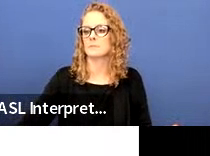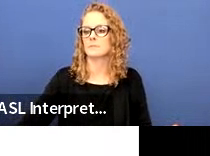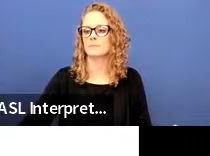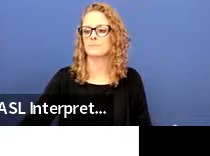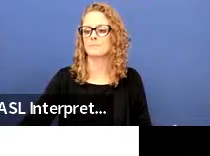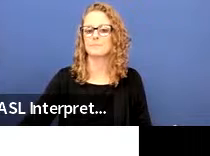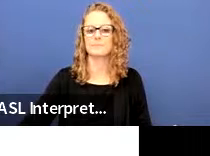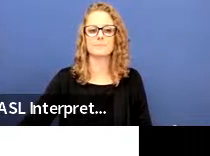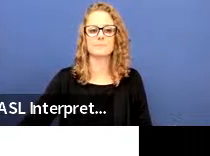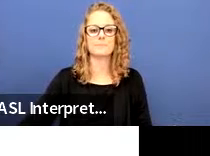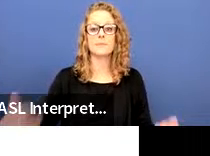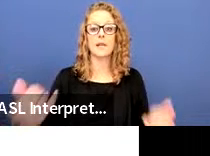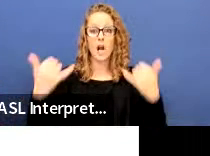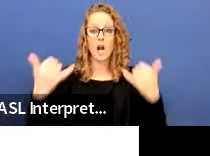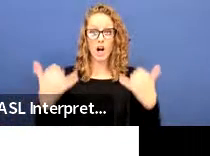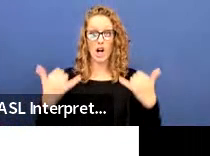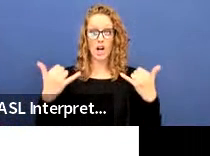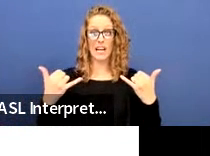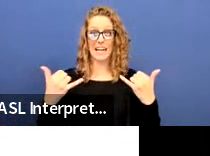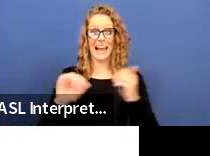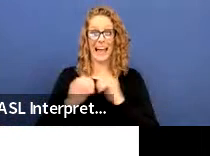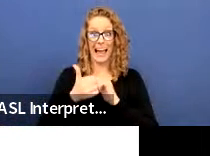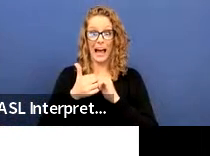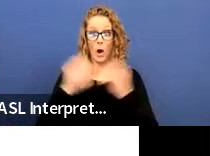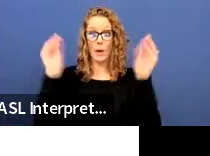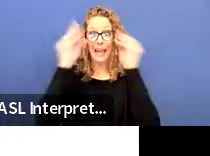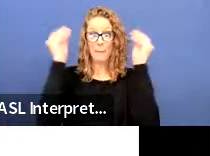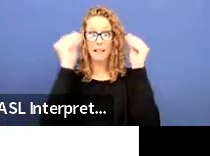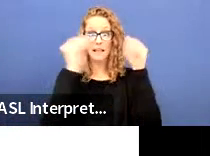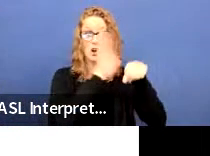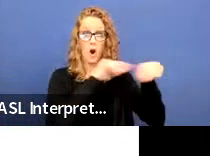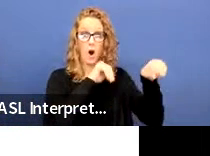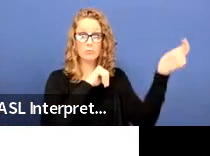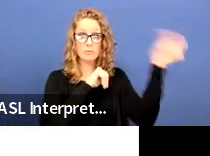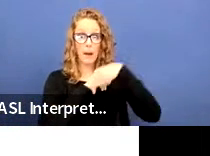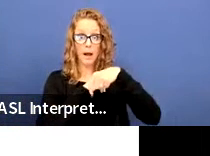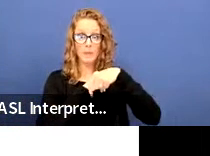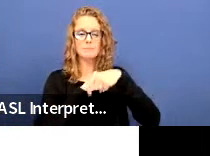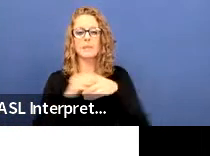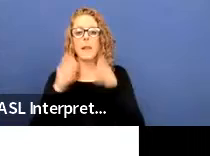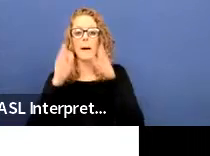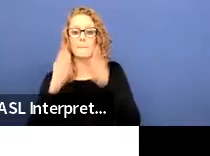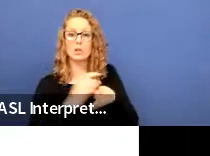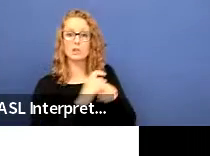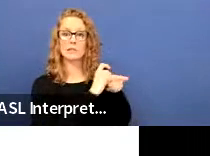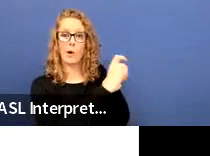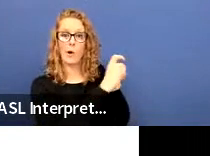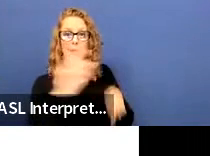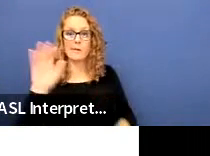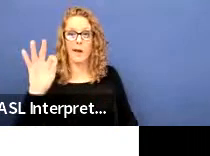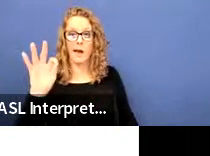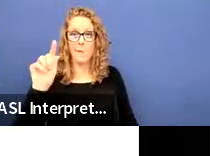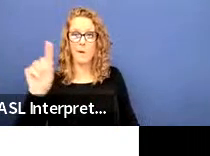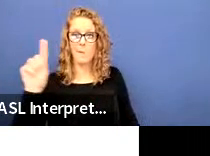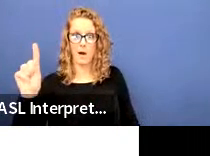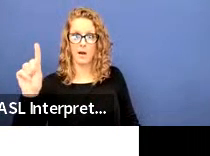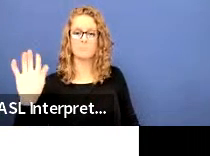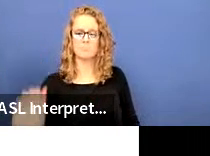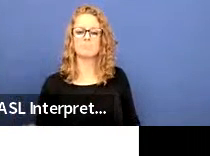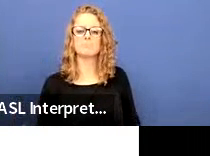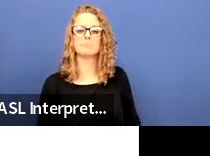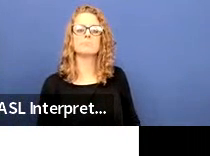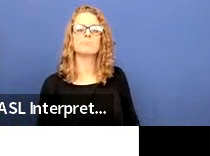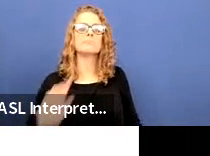So this is our current ambulance response. 911 is called by a citizen, and the call